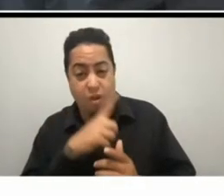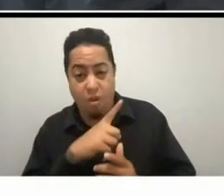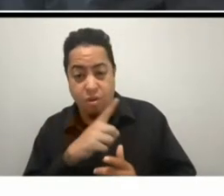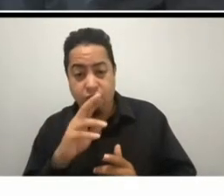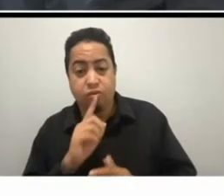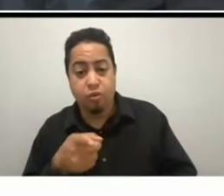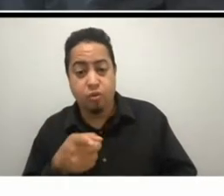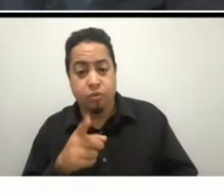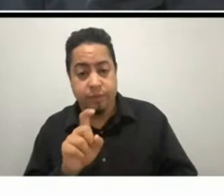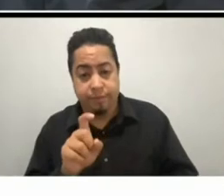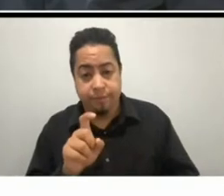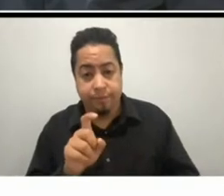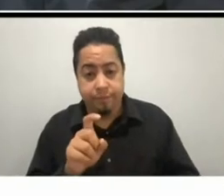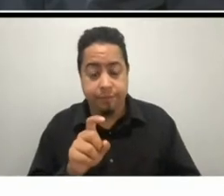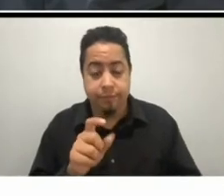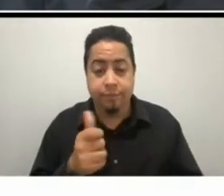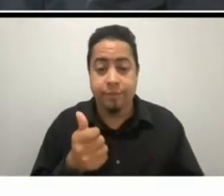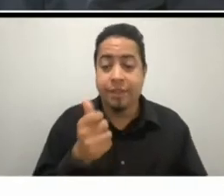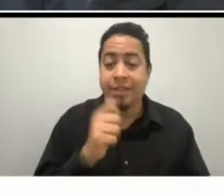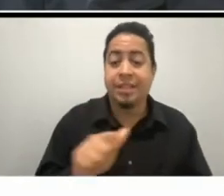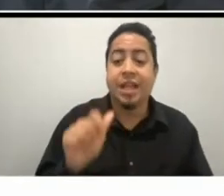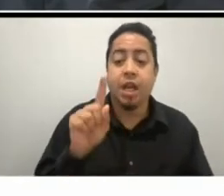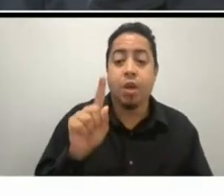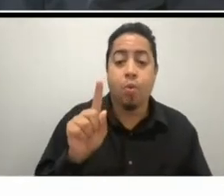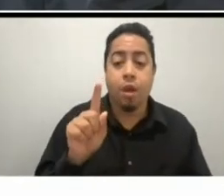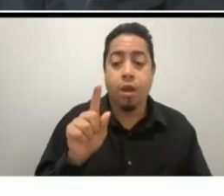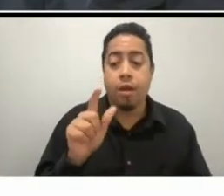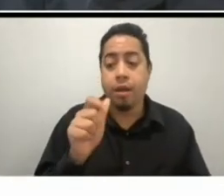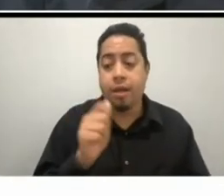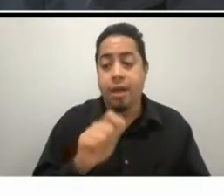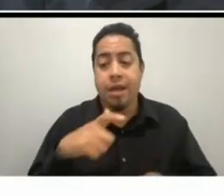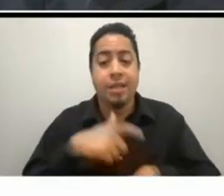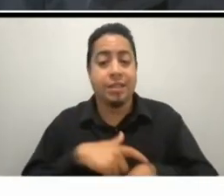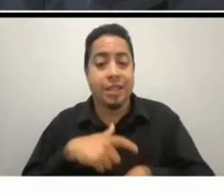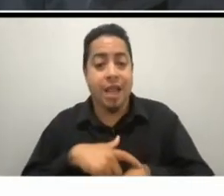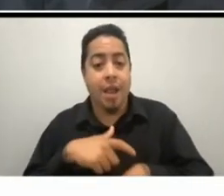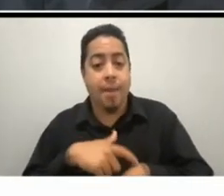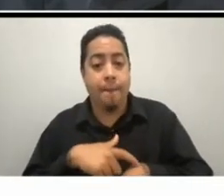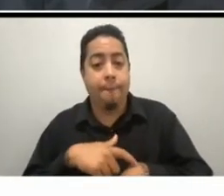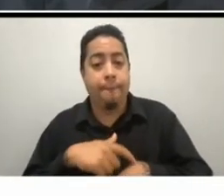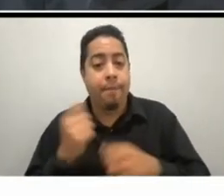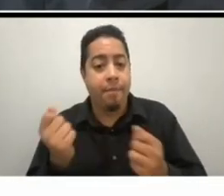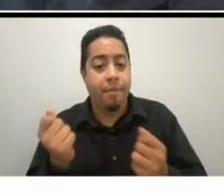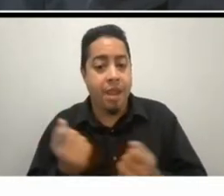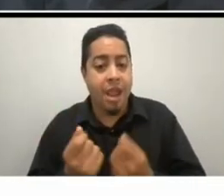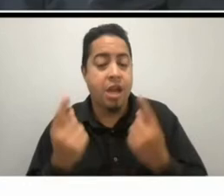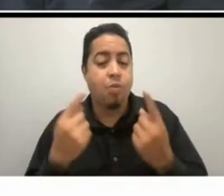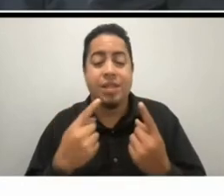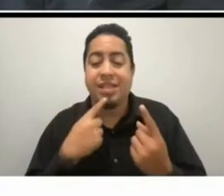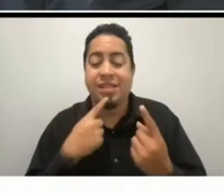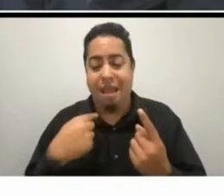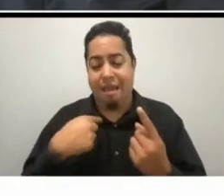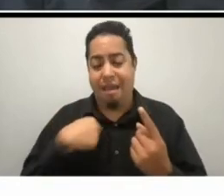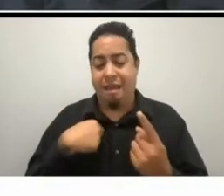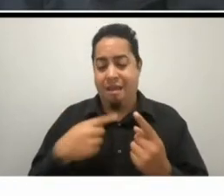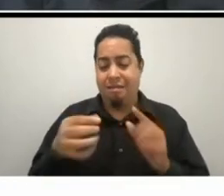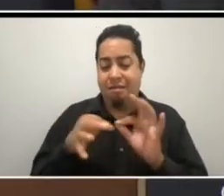Anywhere, anyone, anytime has said that I said the election was rigged, that would not be true.